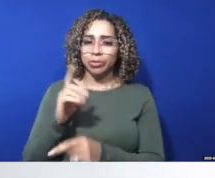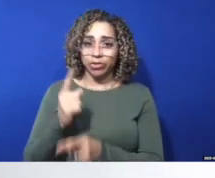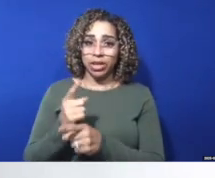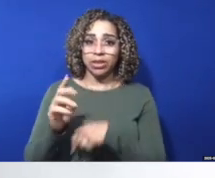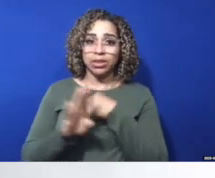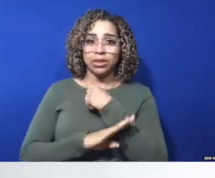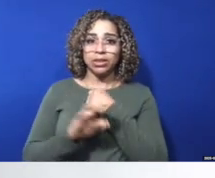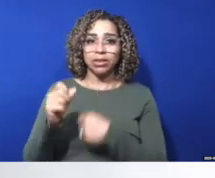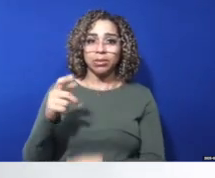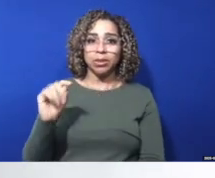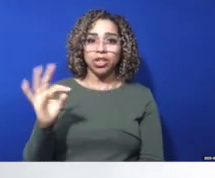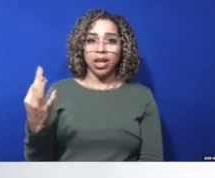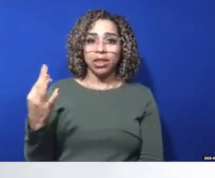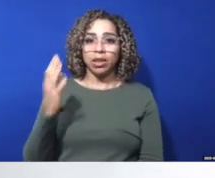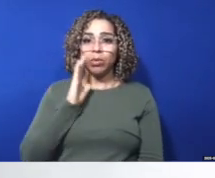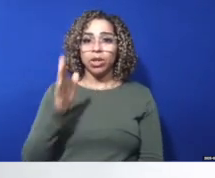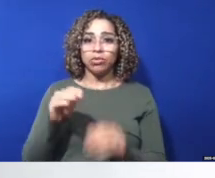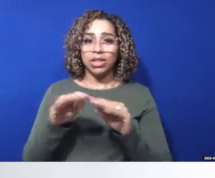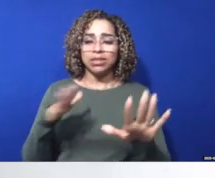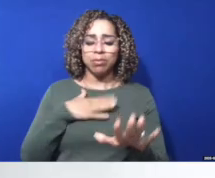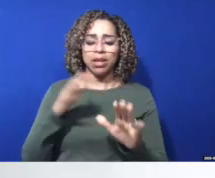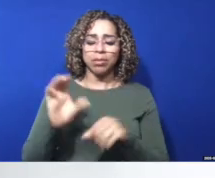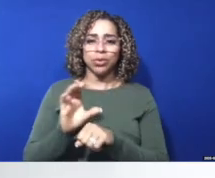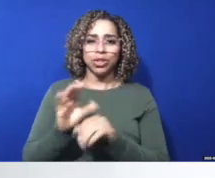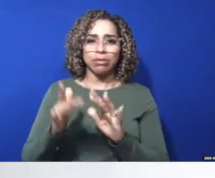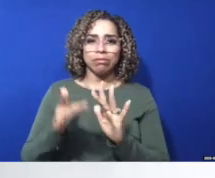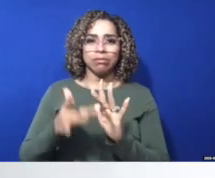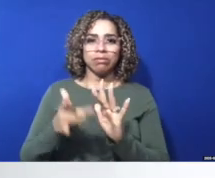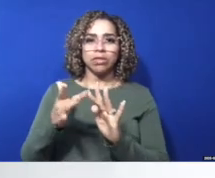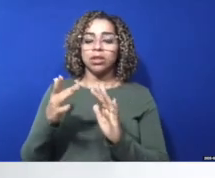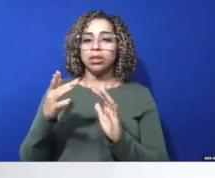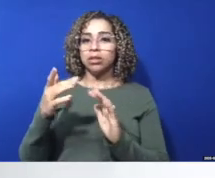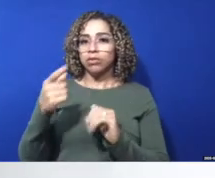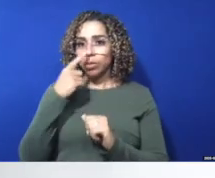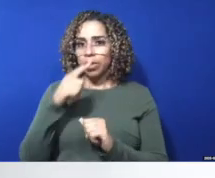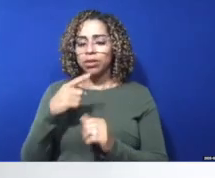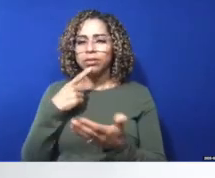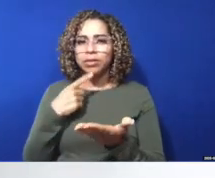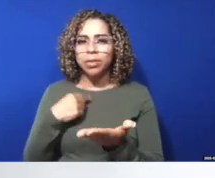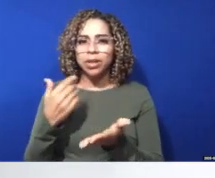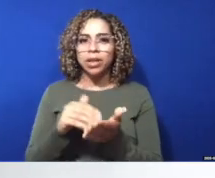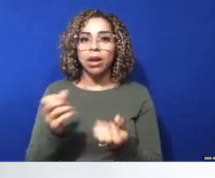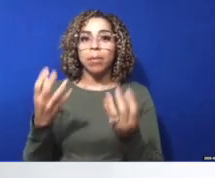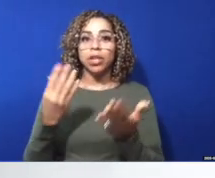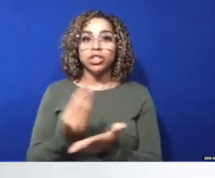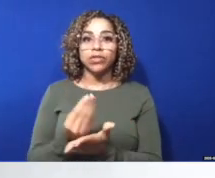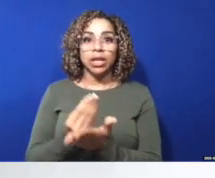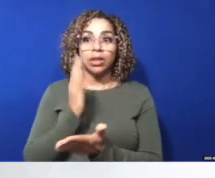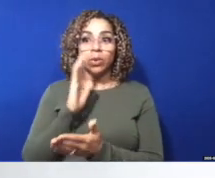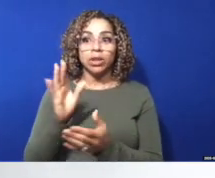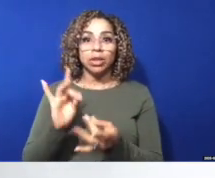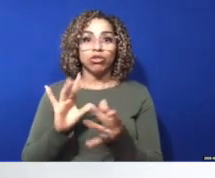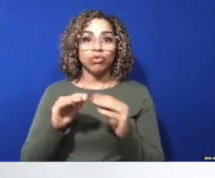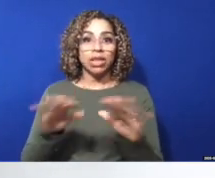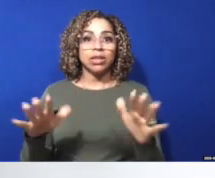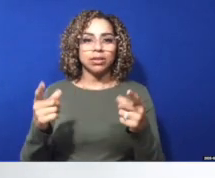9th that it will be released. My computer was glitching. And then if you could confirm how much funding will be released when it opens, that would be great. Thank you